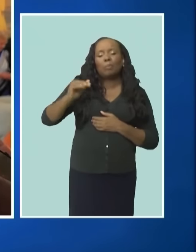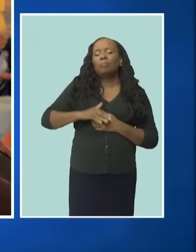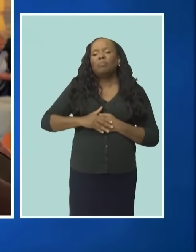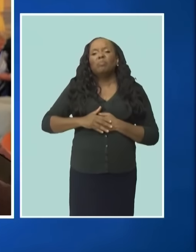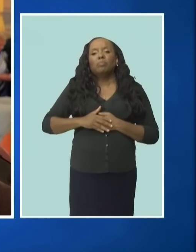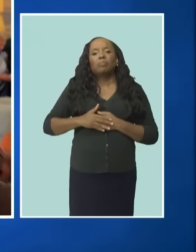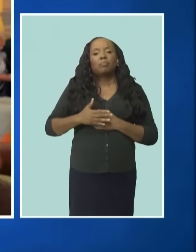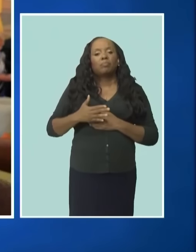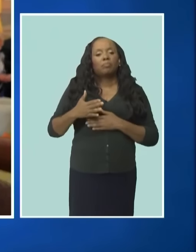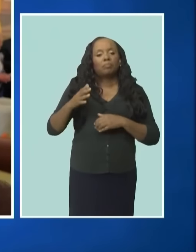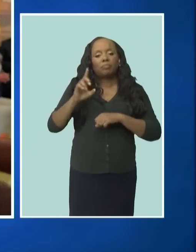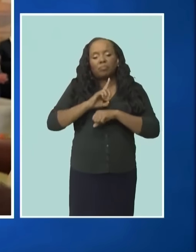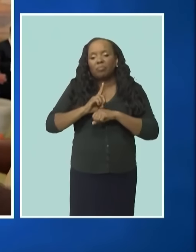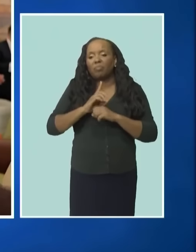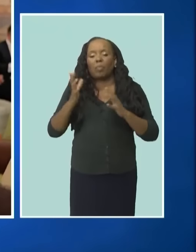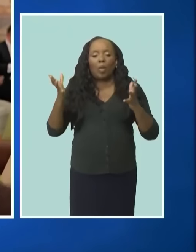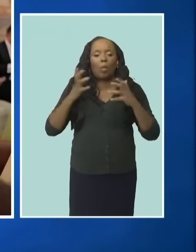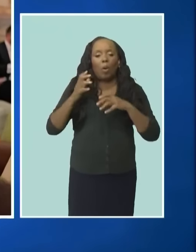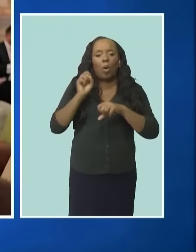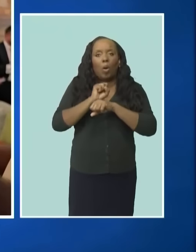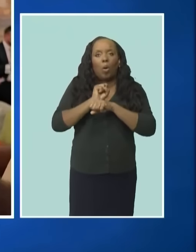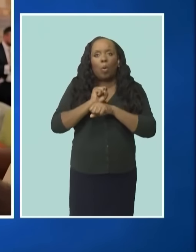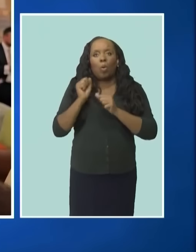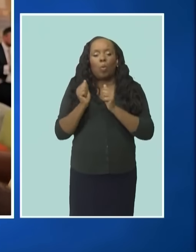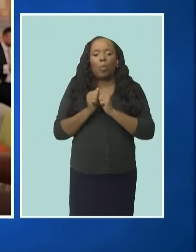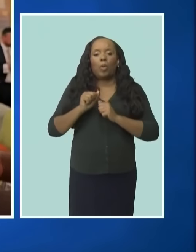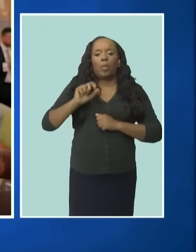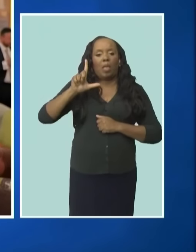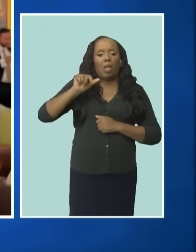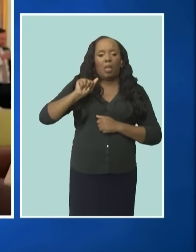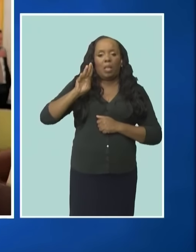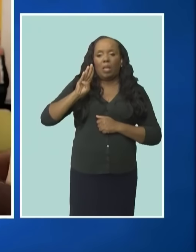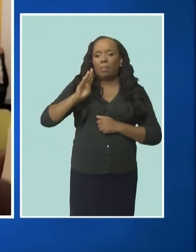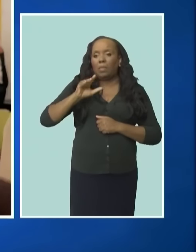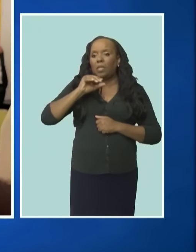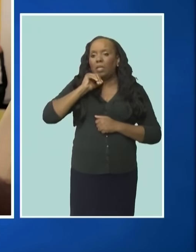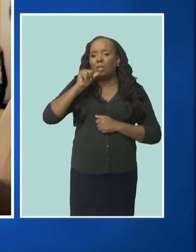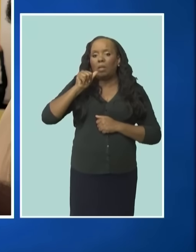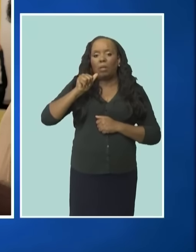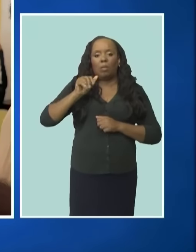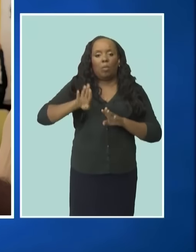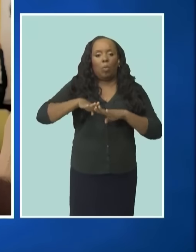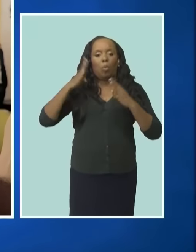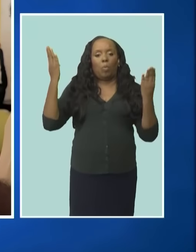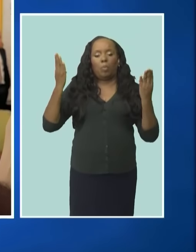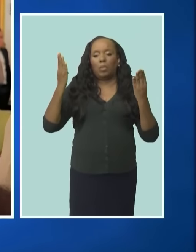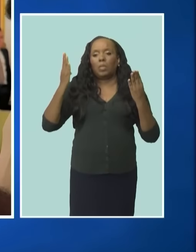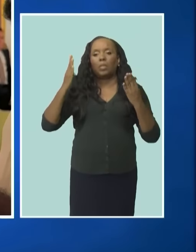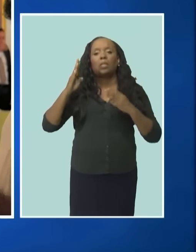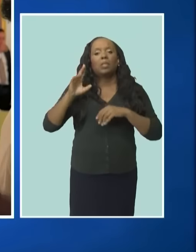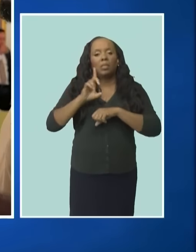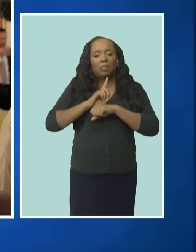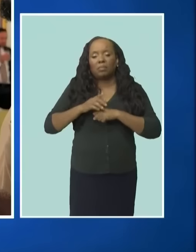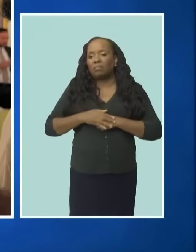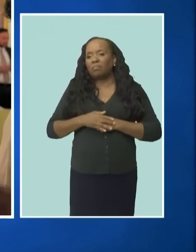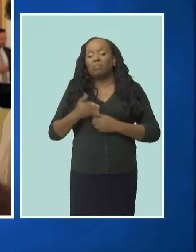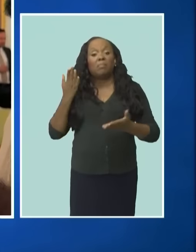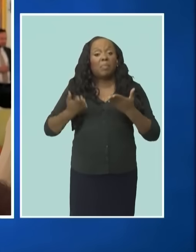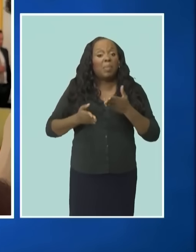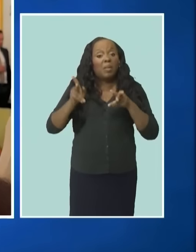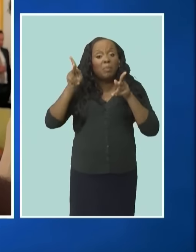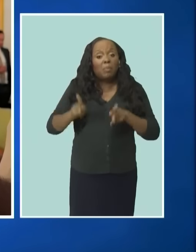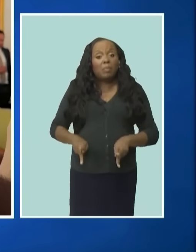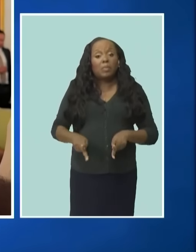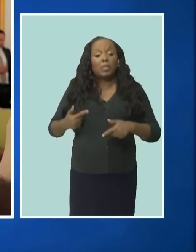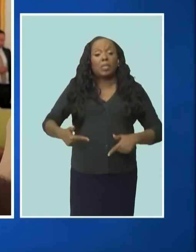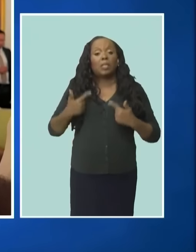because she wants to work close to a lab that may not be open in Dominica. This is for the other person in Belize who